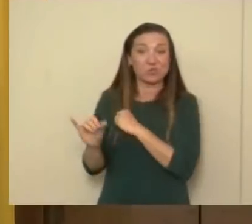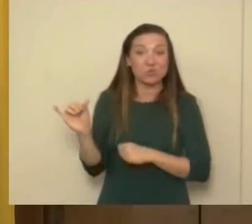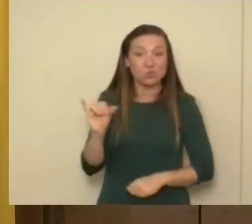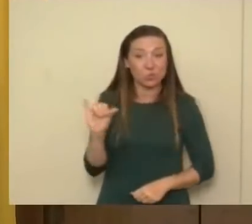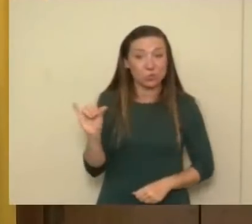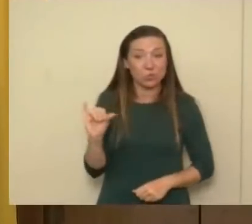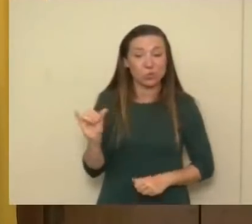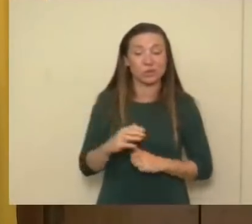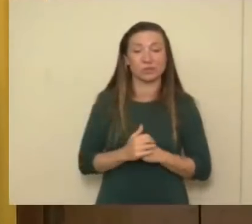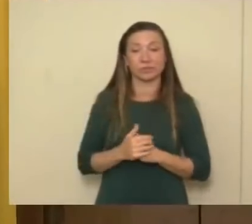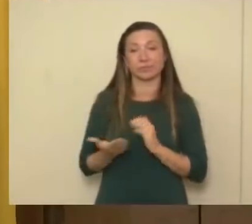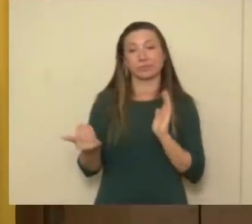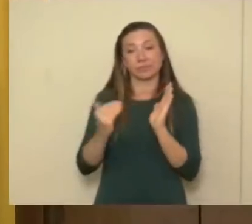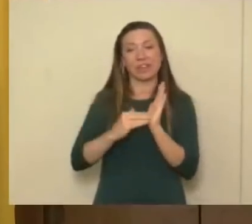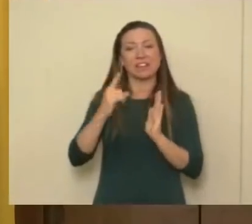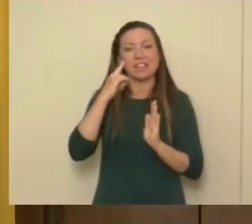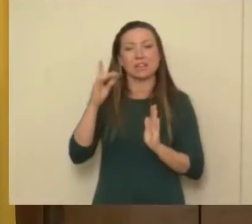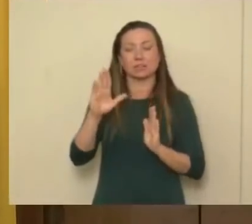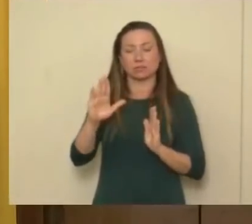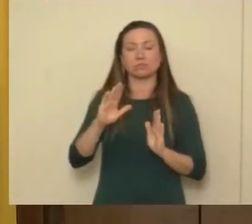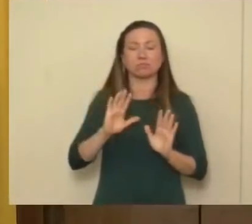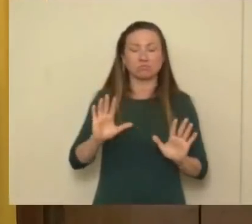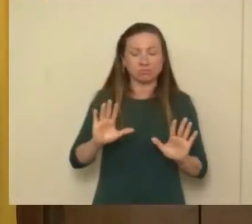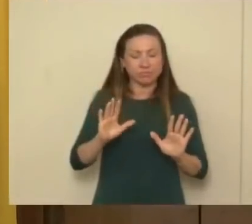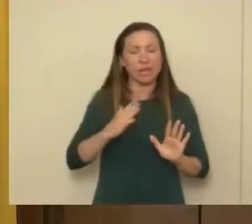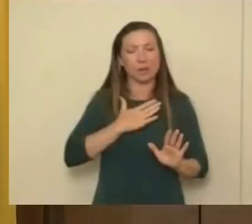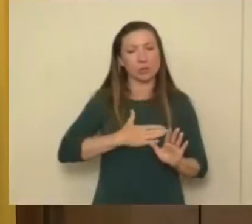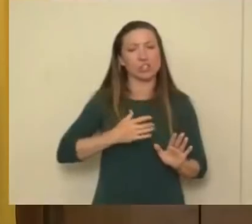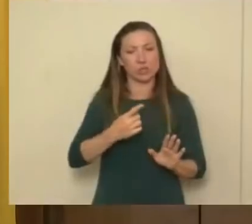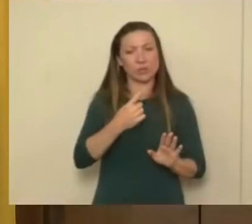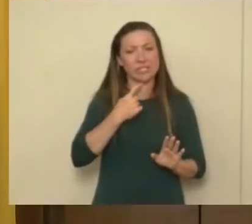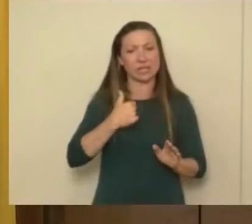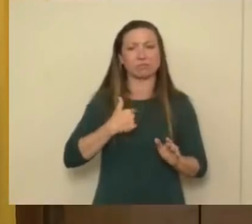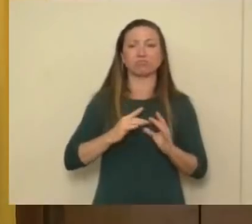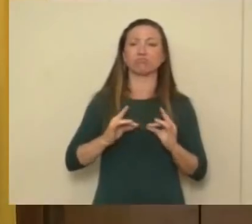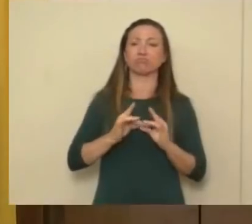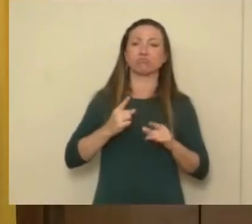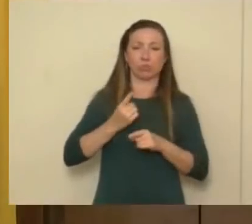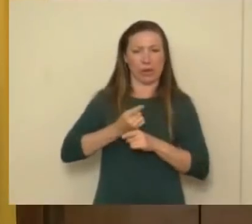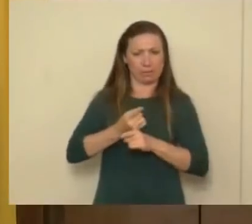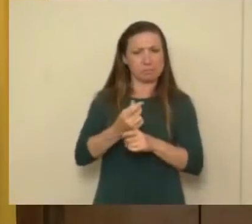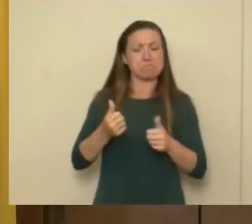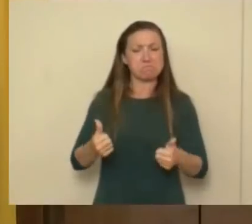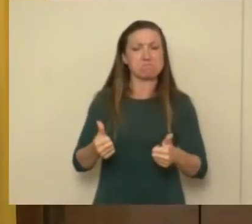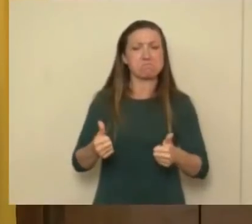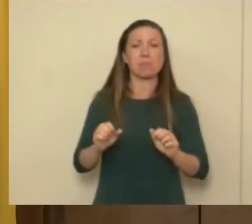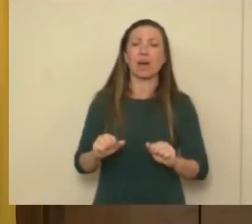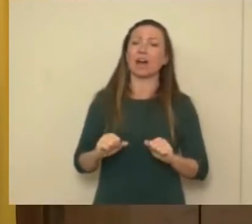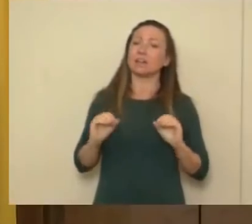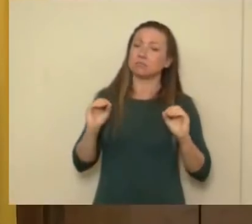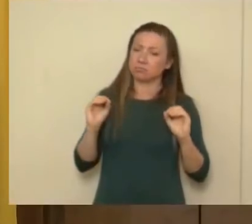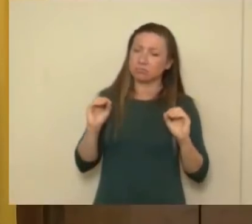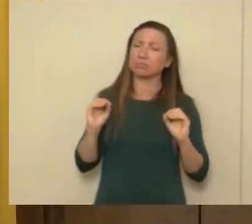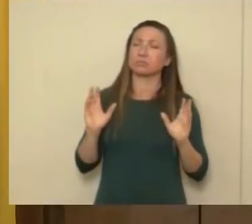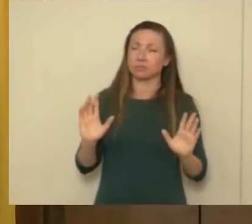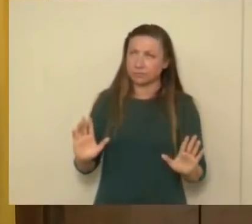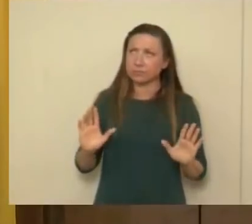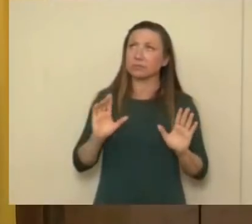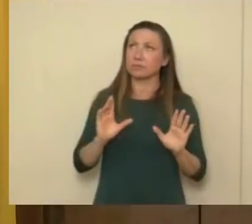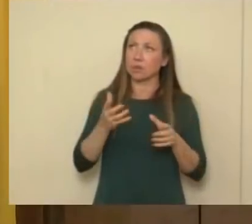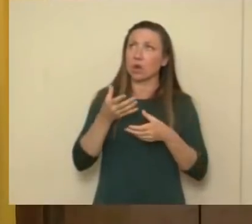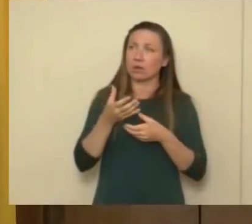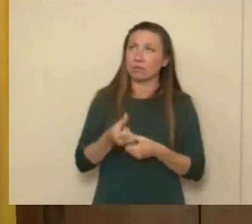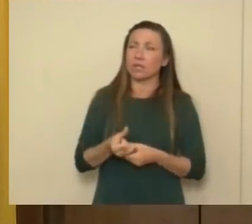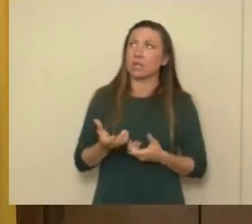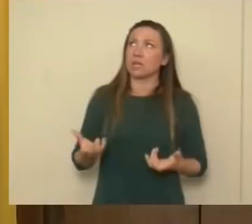question is, I think people, and I appreciate that you said we're right on. I have no doubt that this is going to be